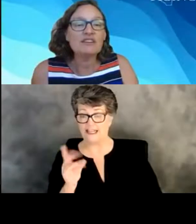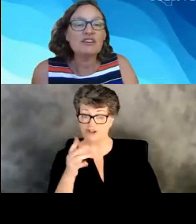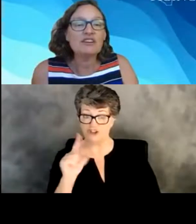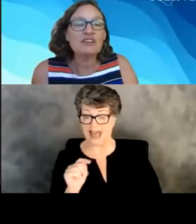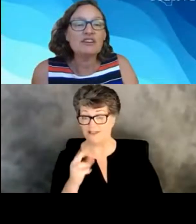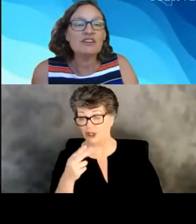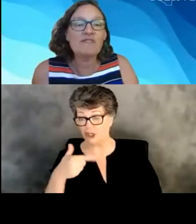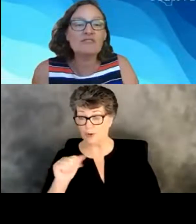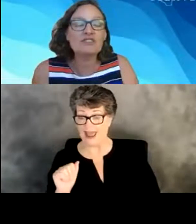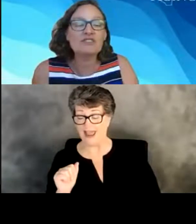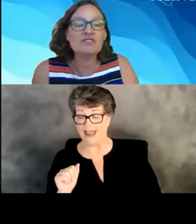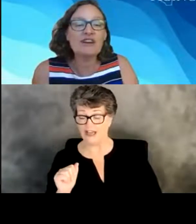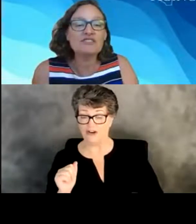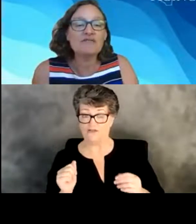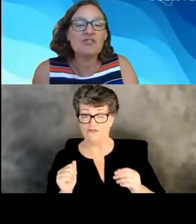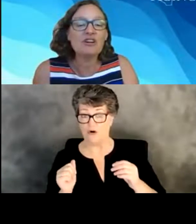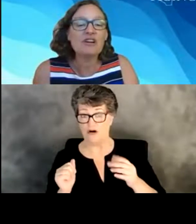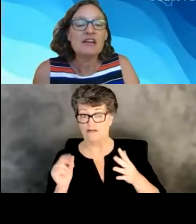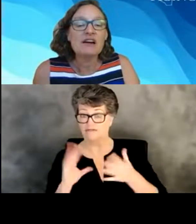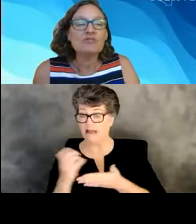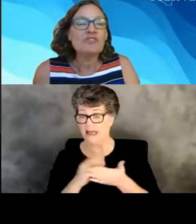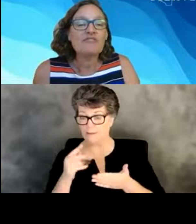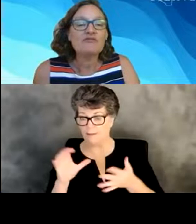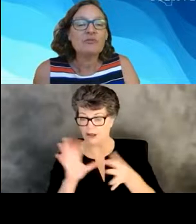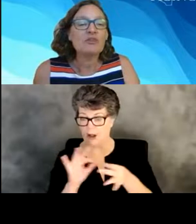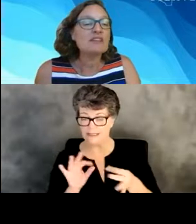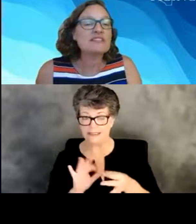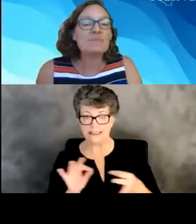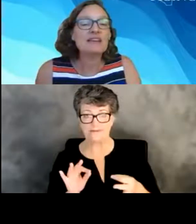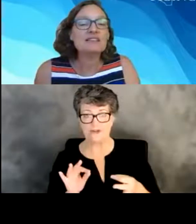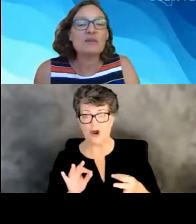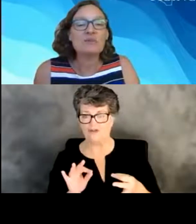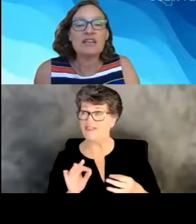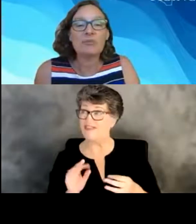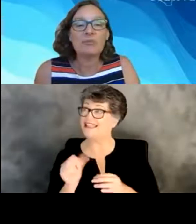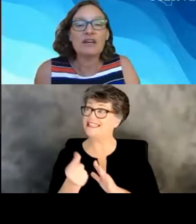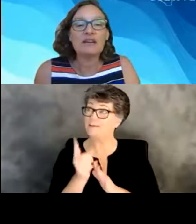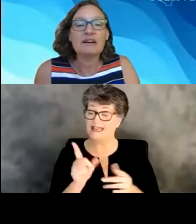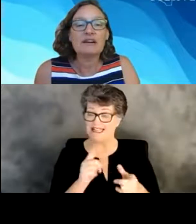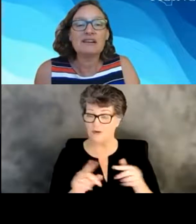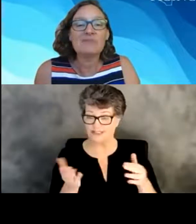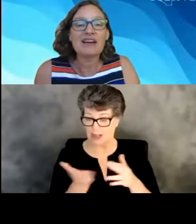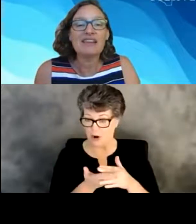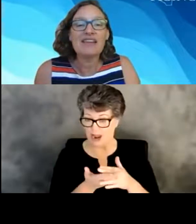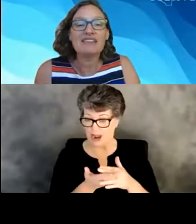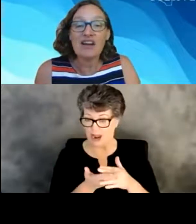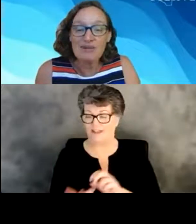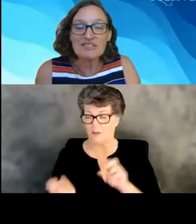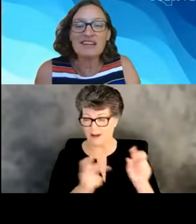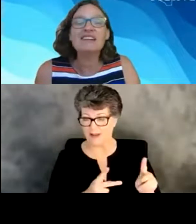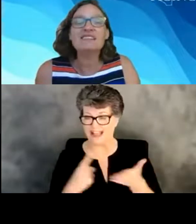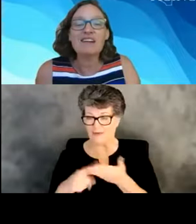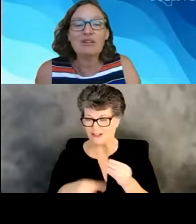Q&A to hear from people about the conversation we've had so far. We'll do that for, I think it's 10 minutes, and then we'll take a break and come back and talk